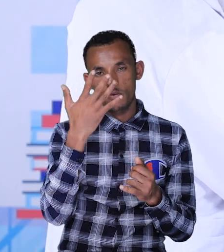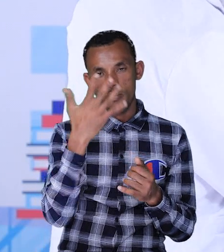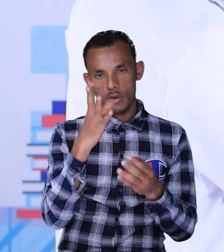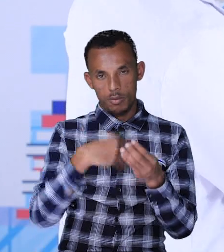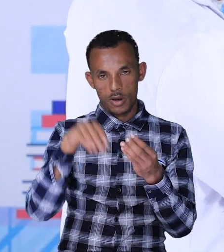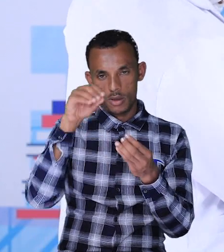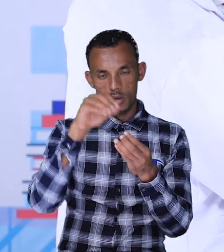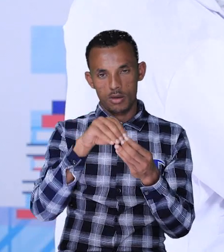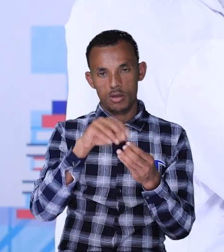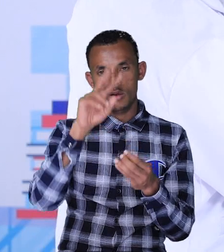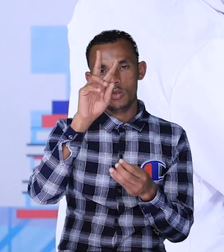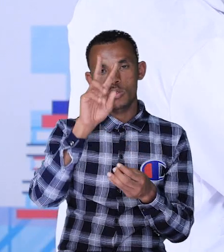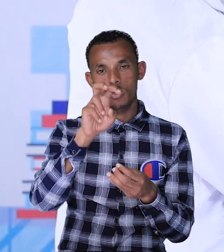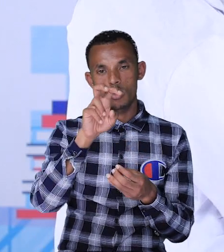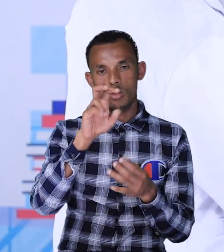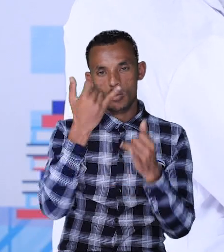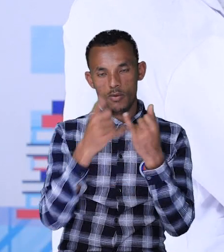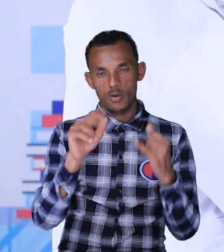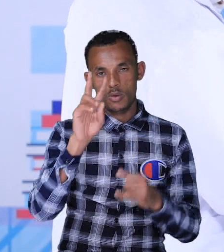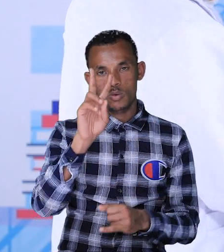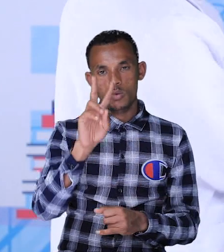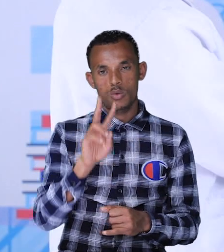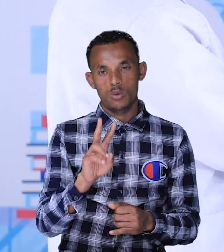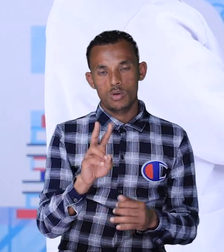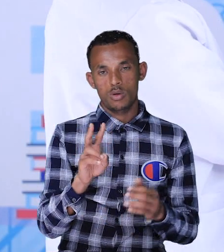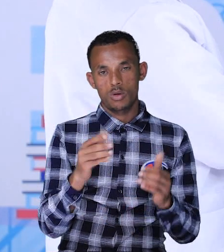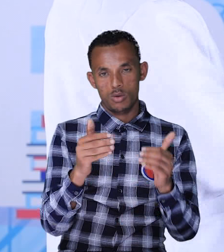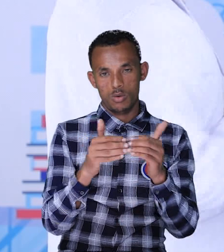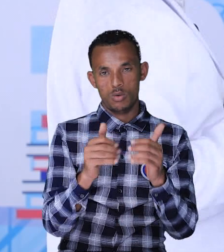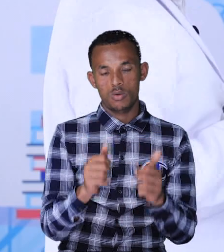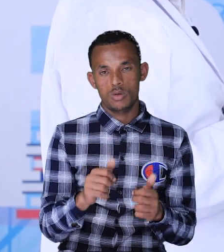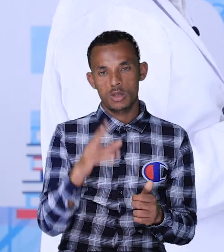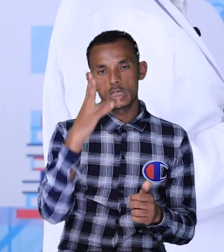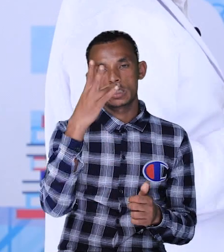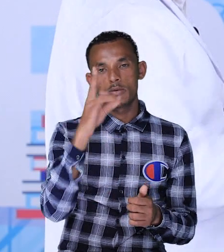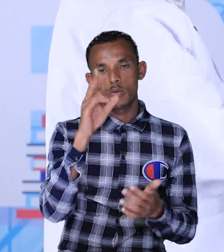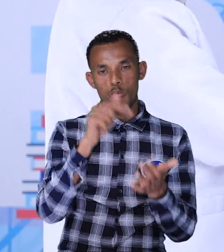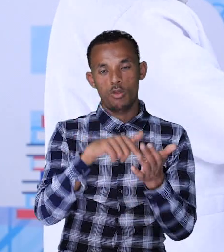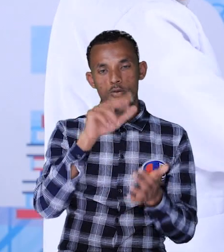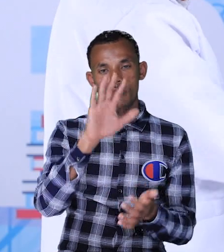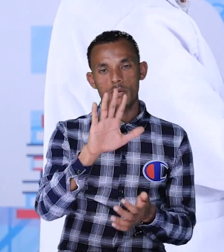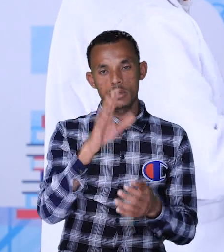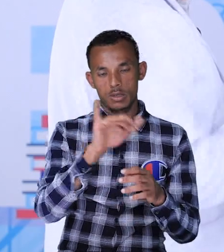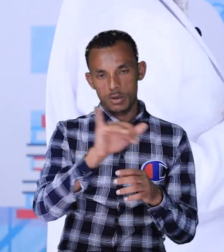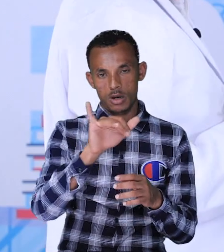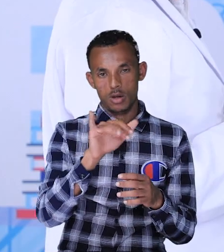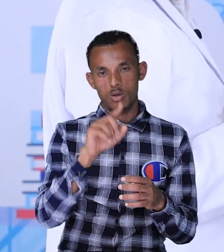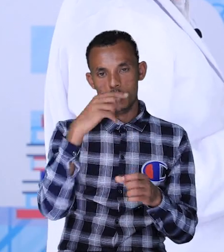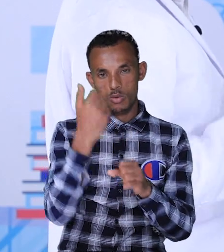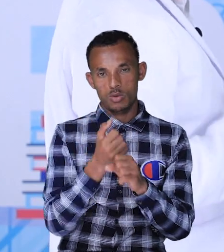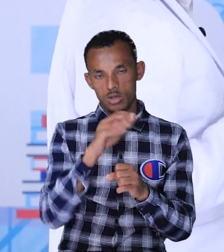plus 20 divided by 2, it'll give you this 17.5. Similarly, you'll find for the